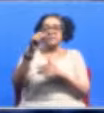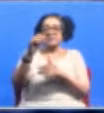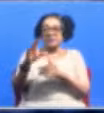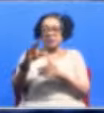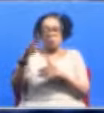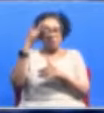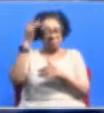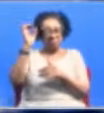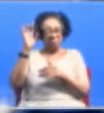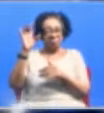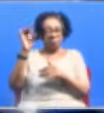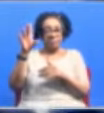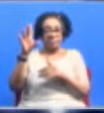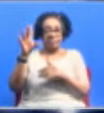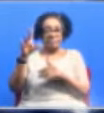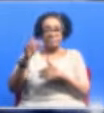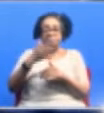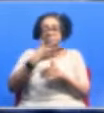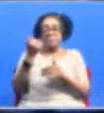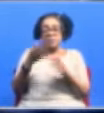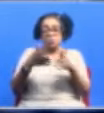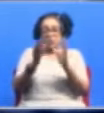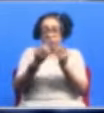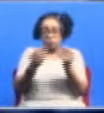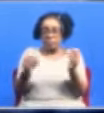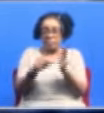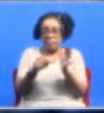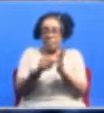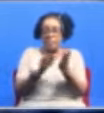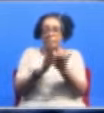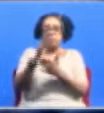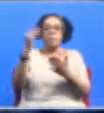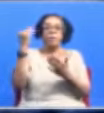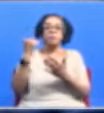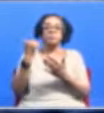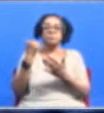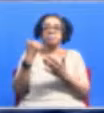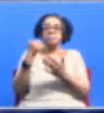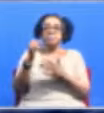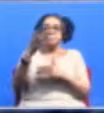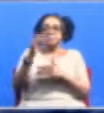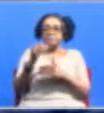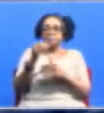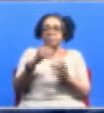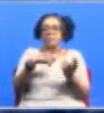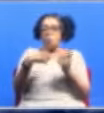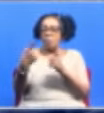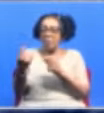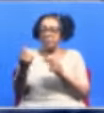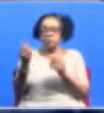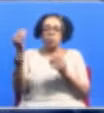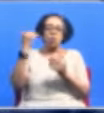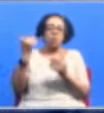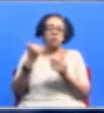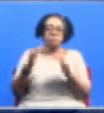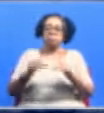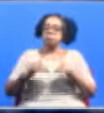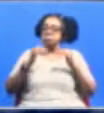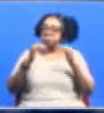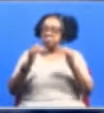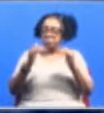I thought, the best way to solve the problem was through the courts. So it went to one court, went to another court, went to the Supreme